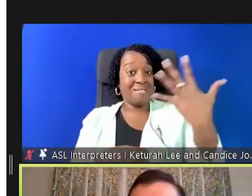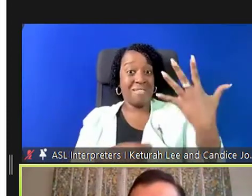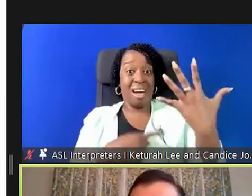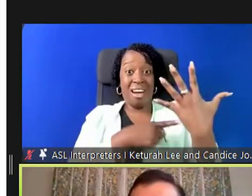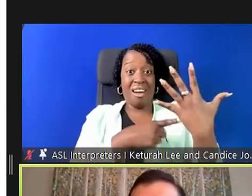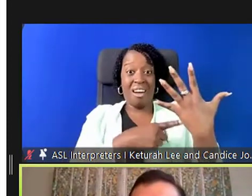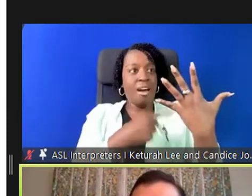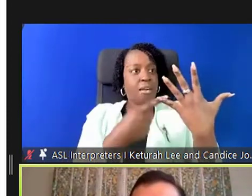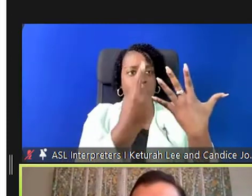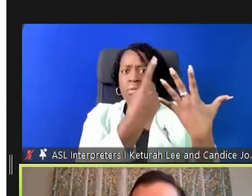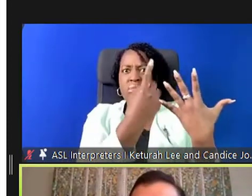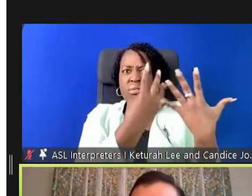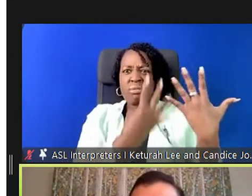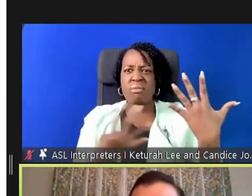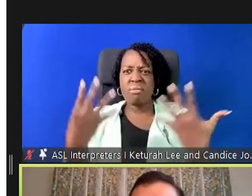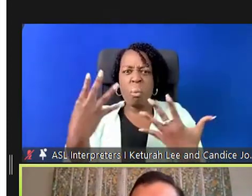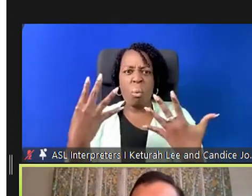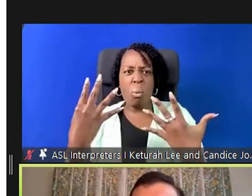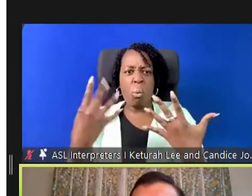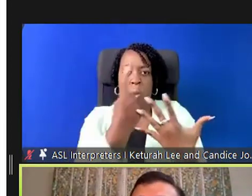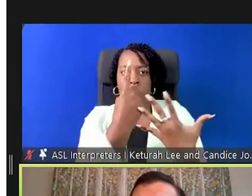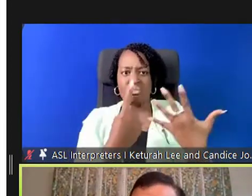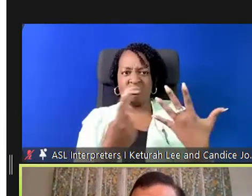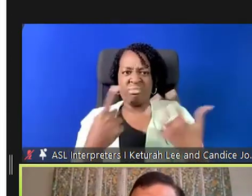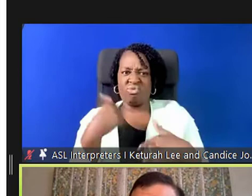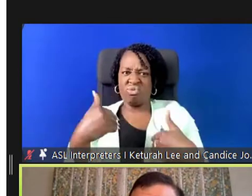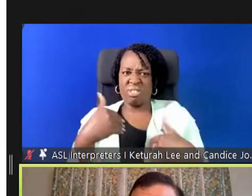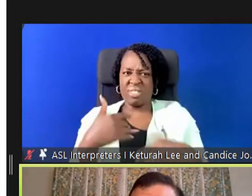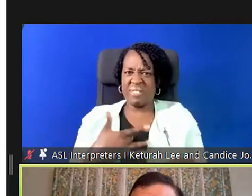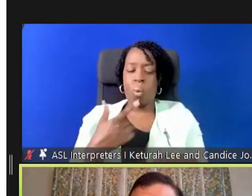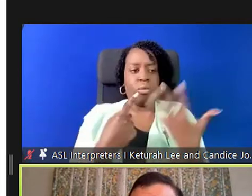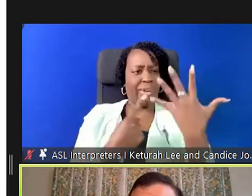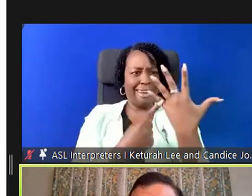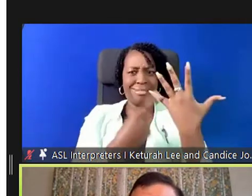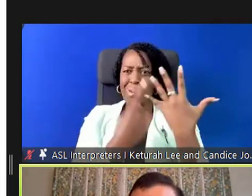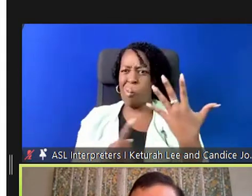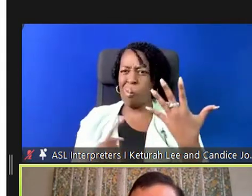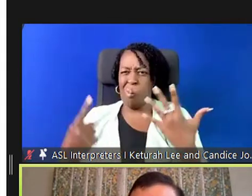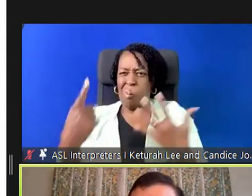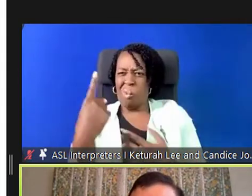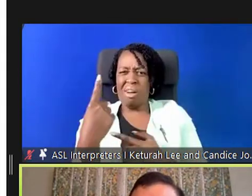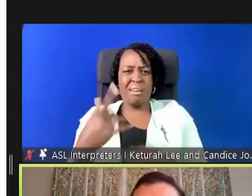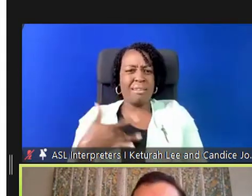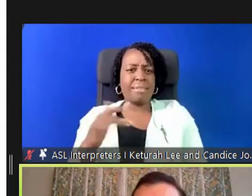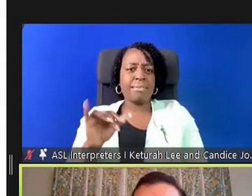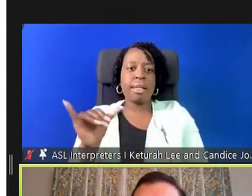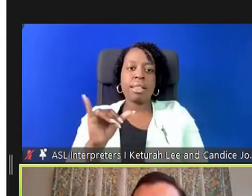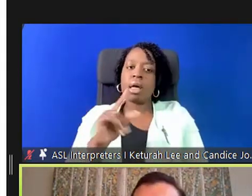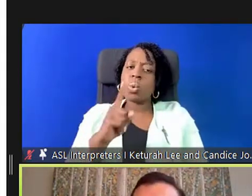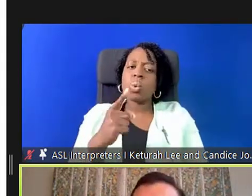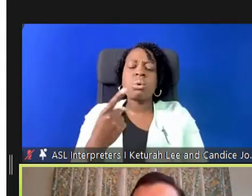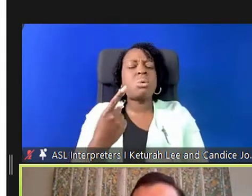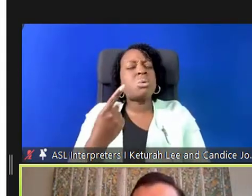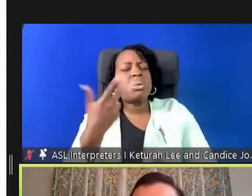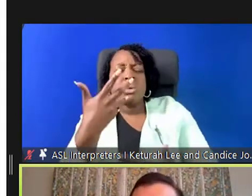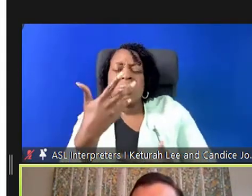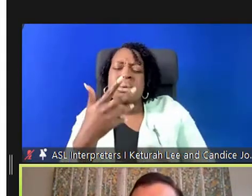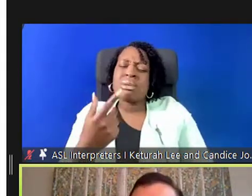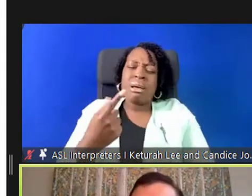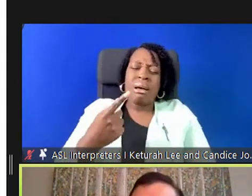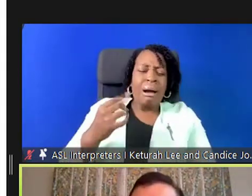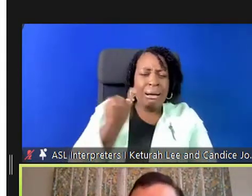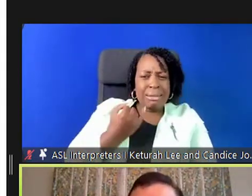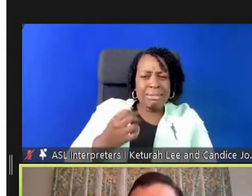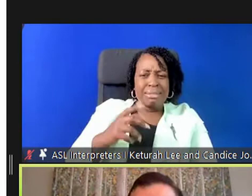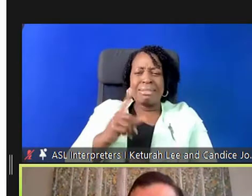socially isolated, and this increased to 1 in 4 older adults prior to death. And 1 in 5 older adults